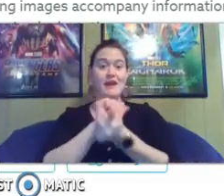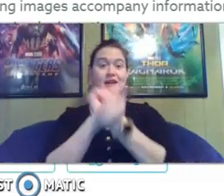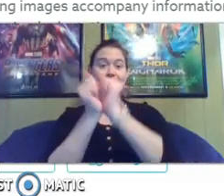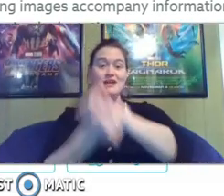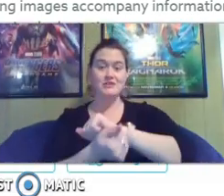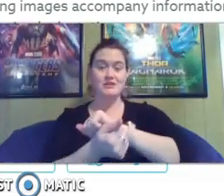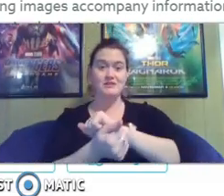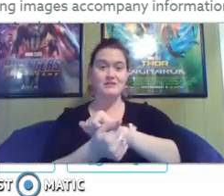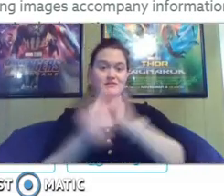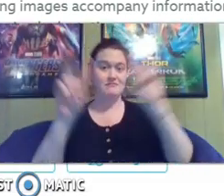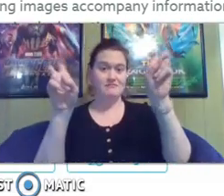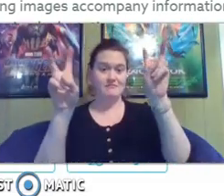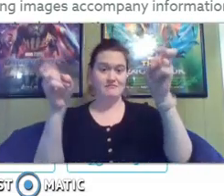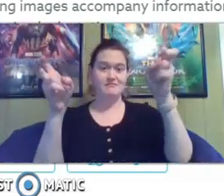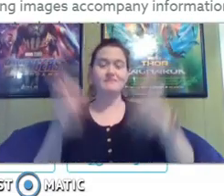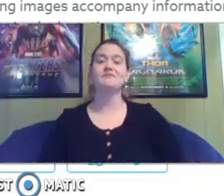Animal adaptations.